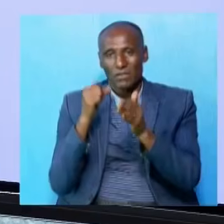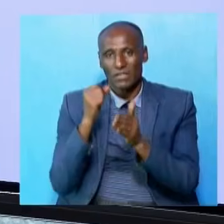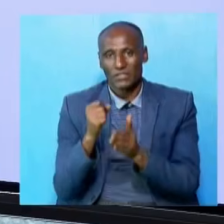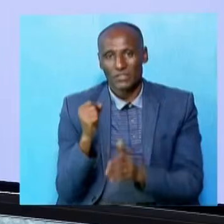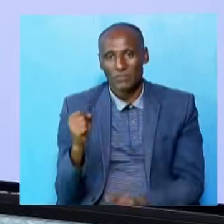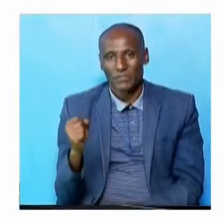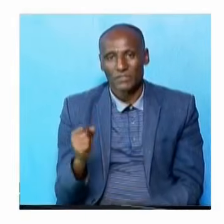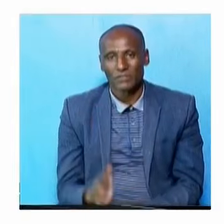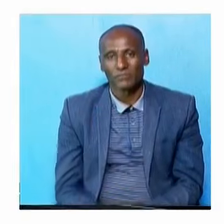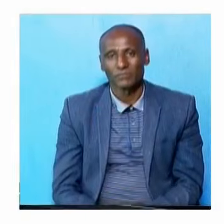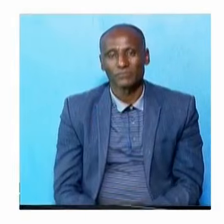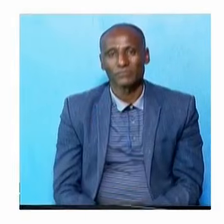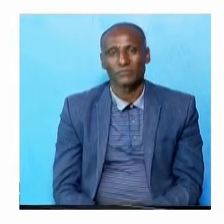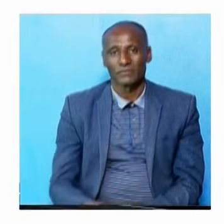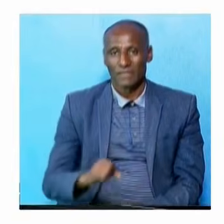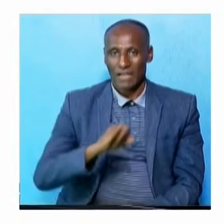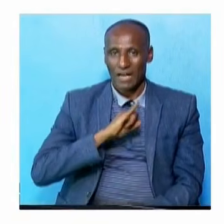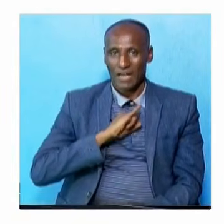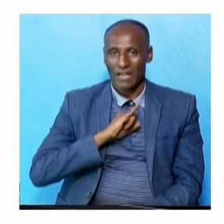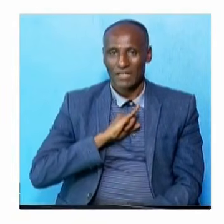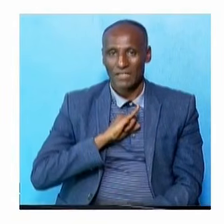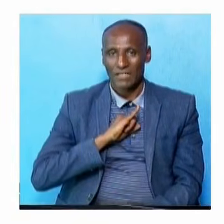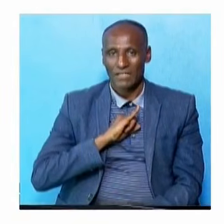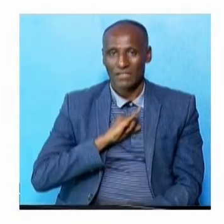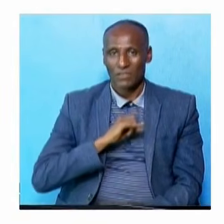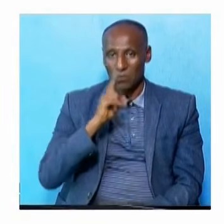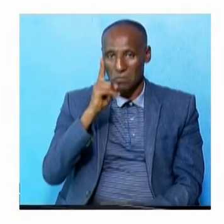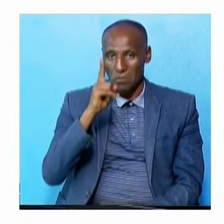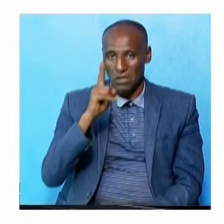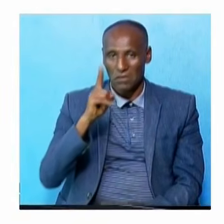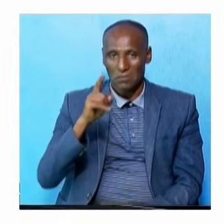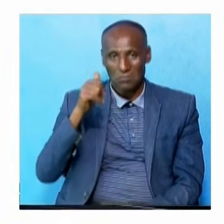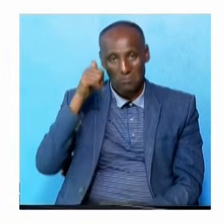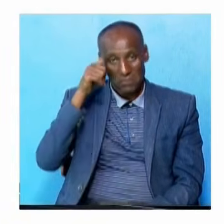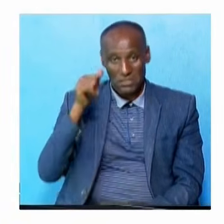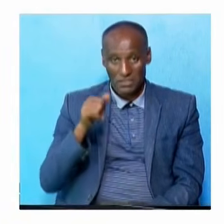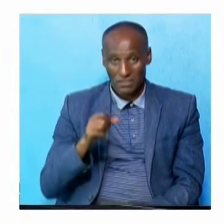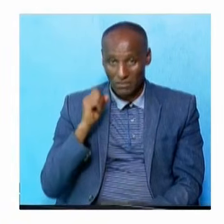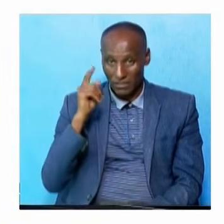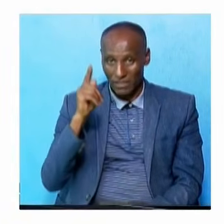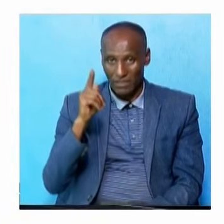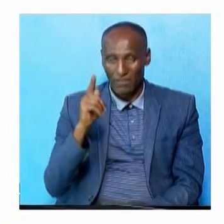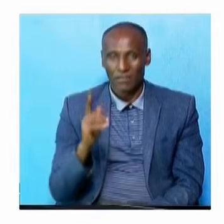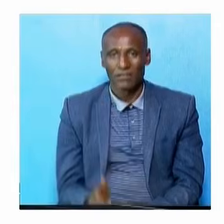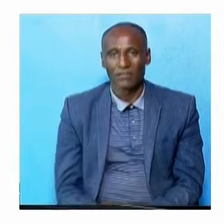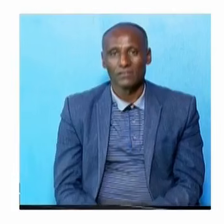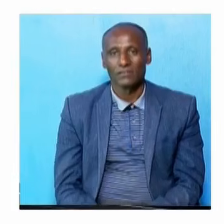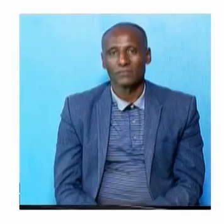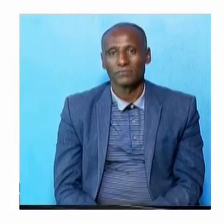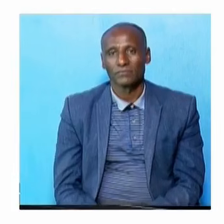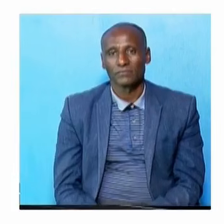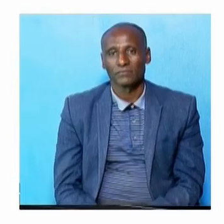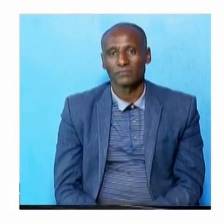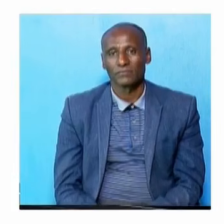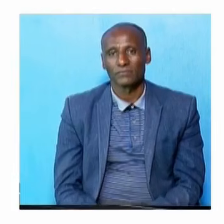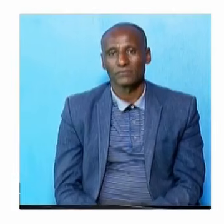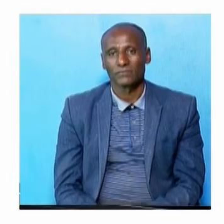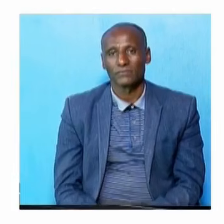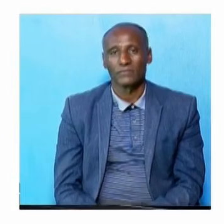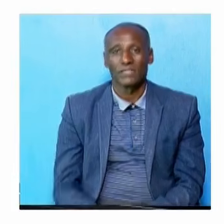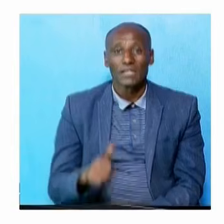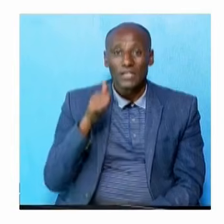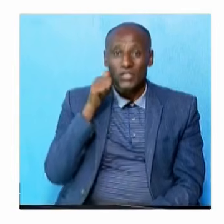Look, I. It's one person, right? Yes, I. Okay? Then